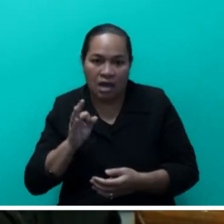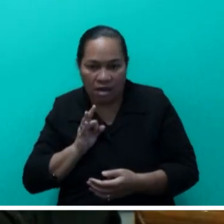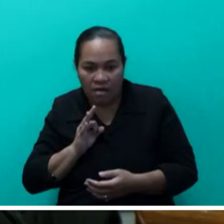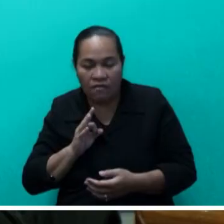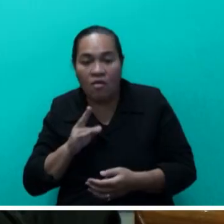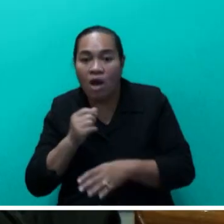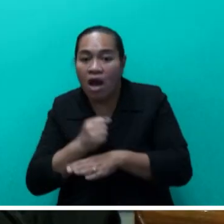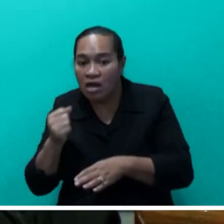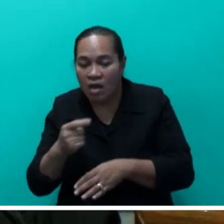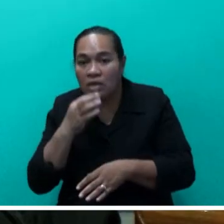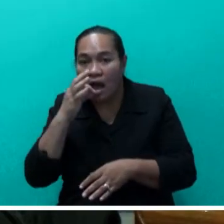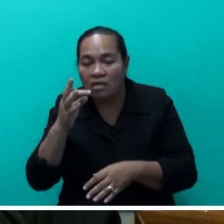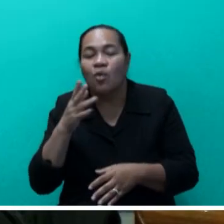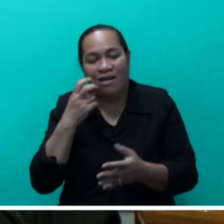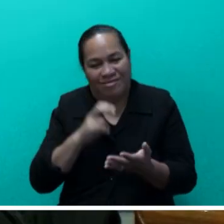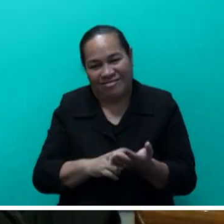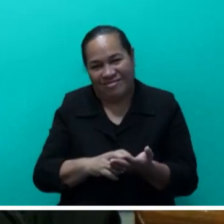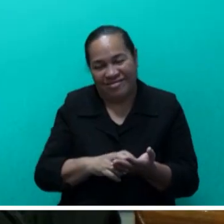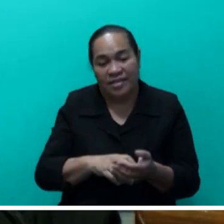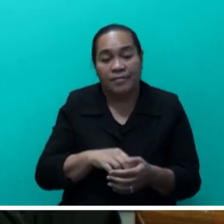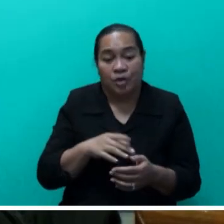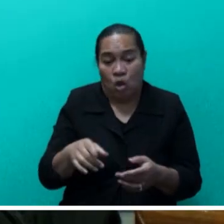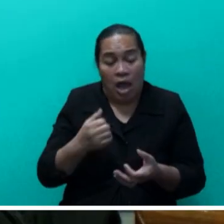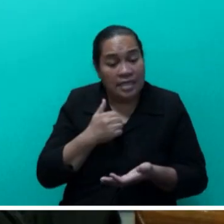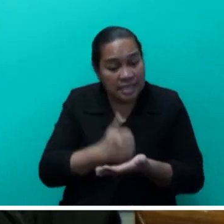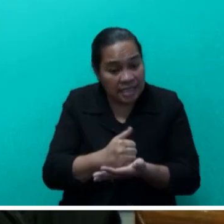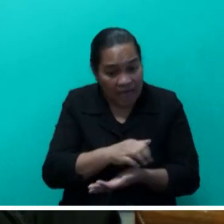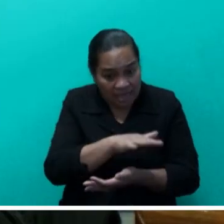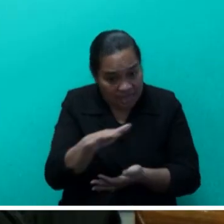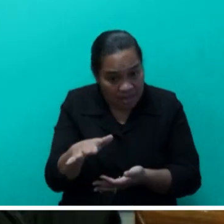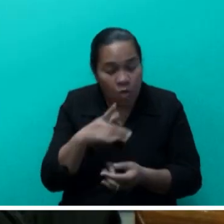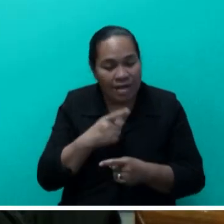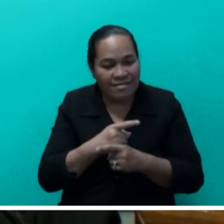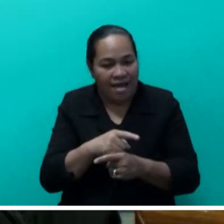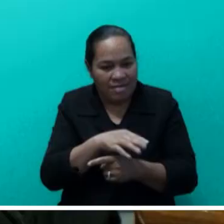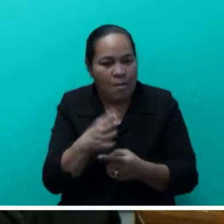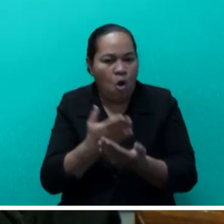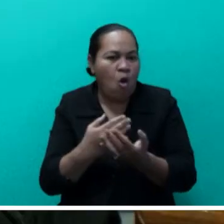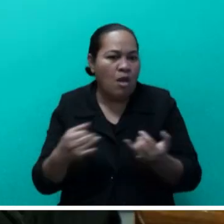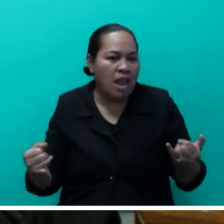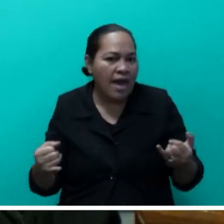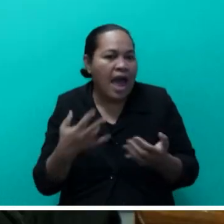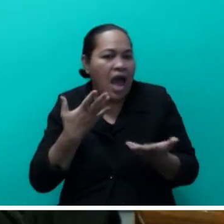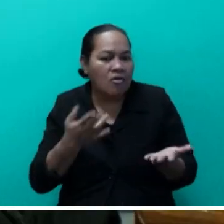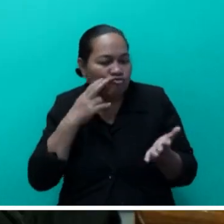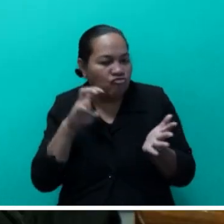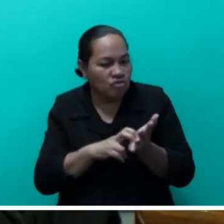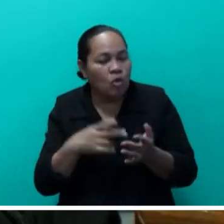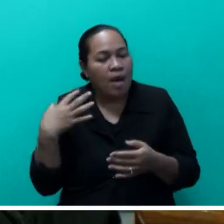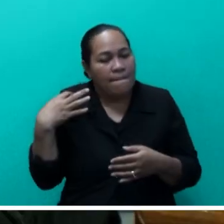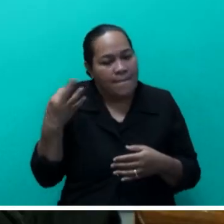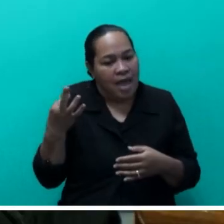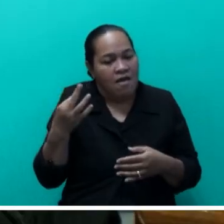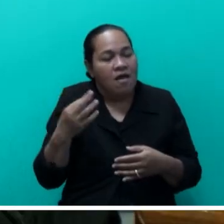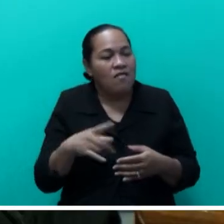required. To assist these new business owners, the team is providing guidance on online business registration and applying the business grant from the Ministry